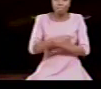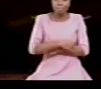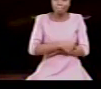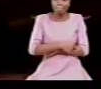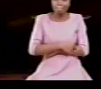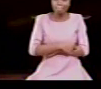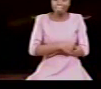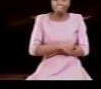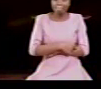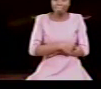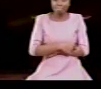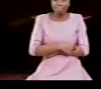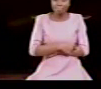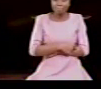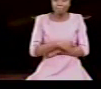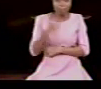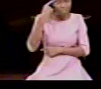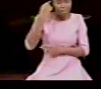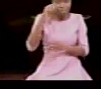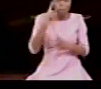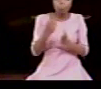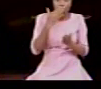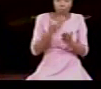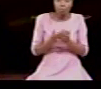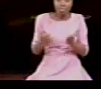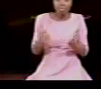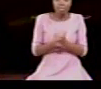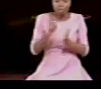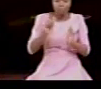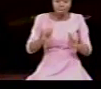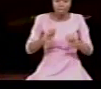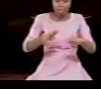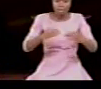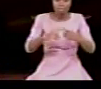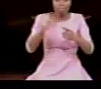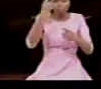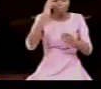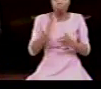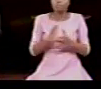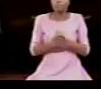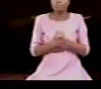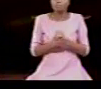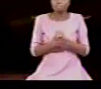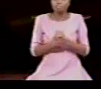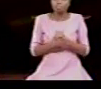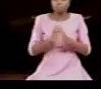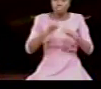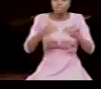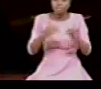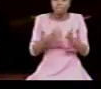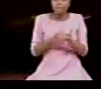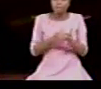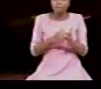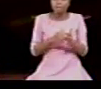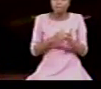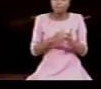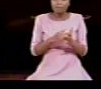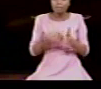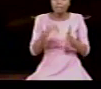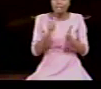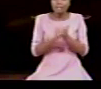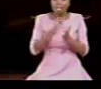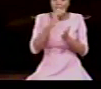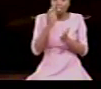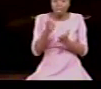Think of what good thing you can do, you can give to God, your fellow men today. Give it. That is the